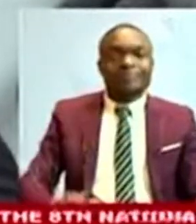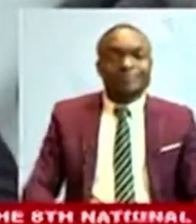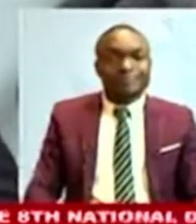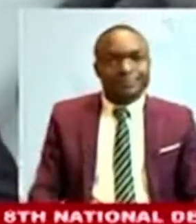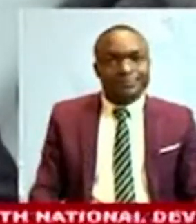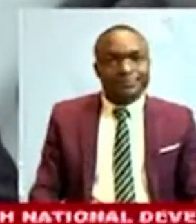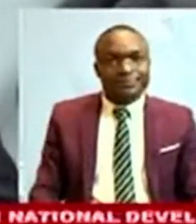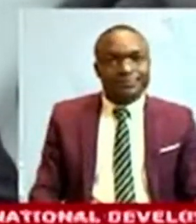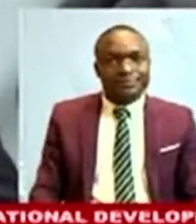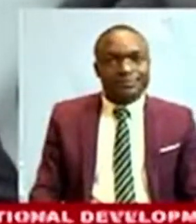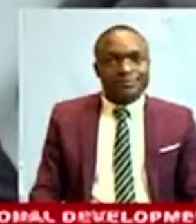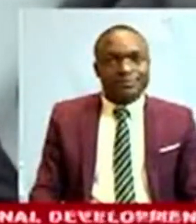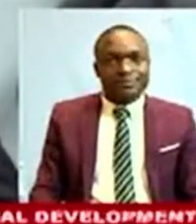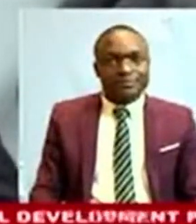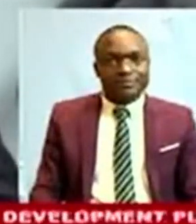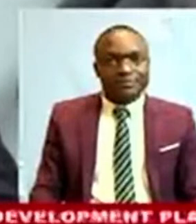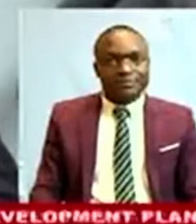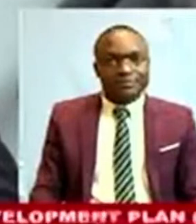and